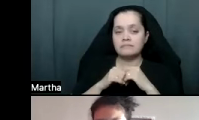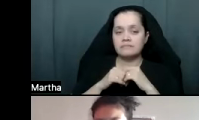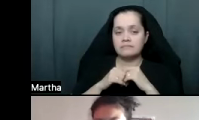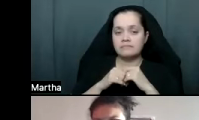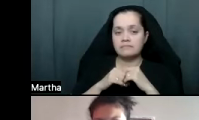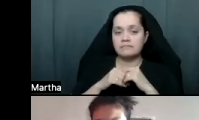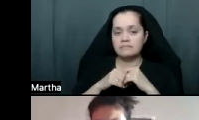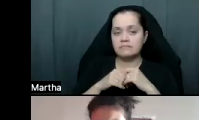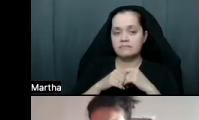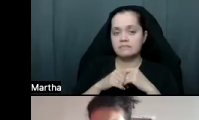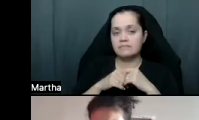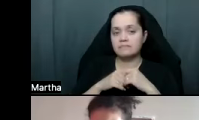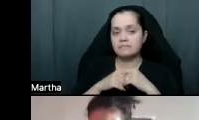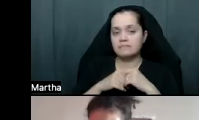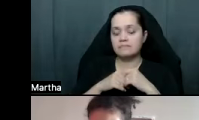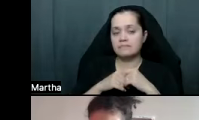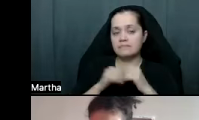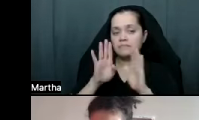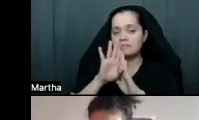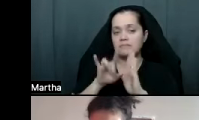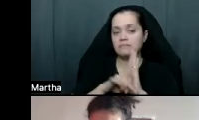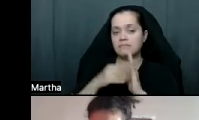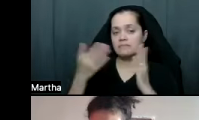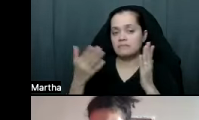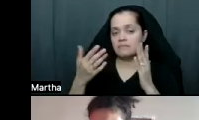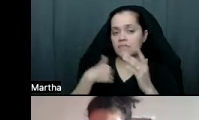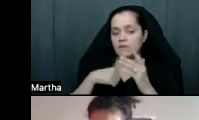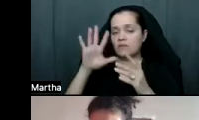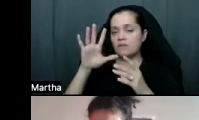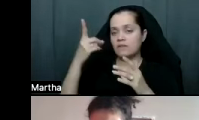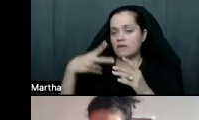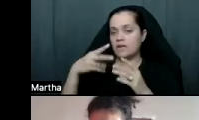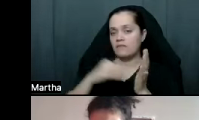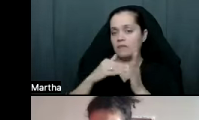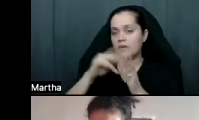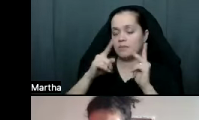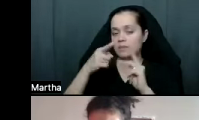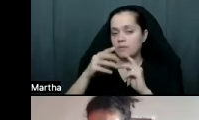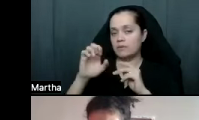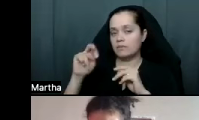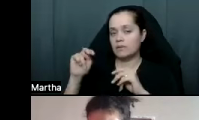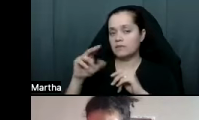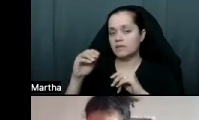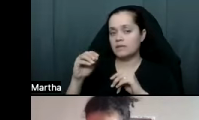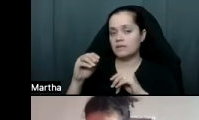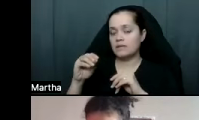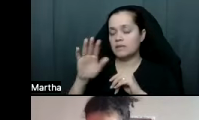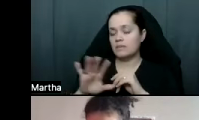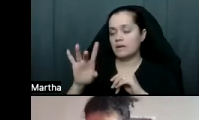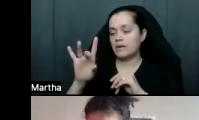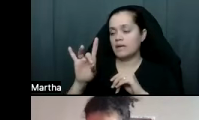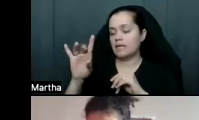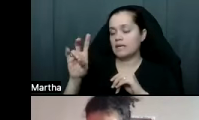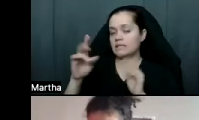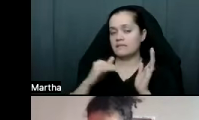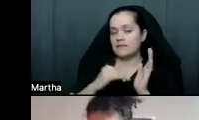All right, and a little background is that we have 5.5 million people there in Minnesota and of just about 87,000